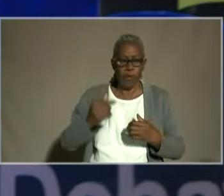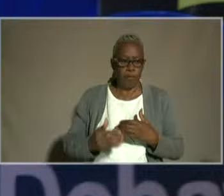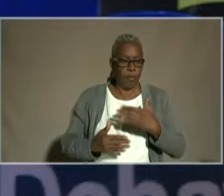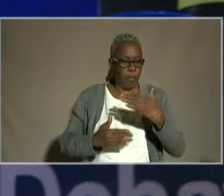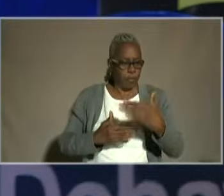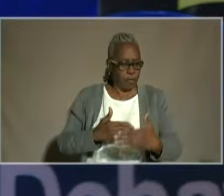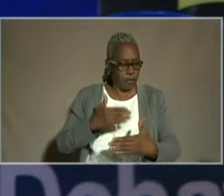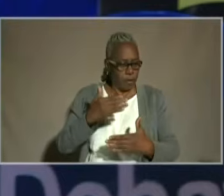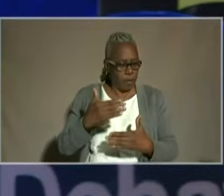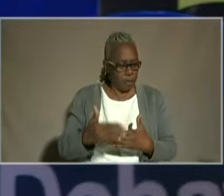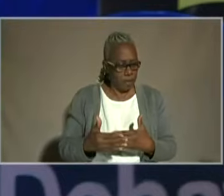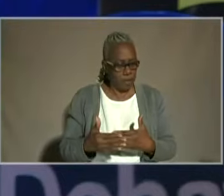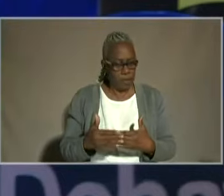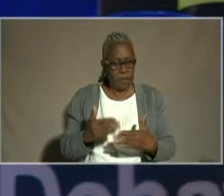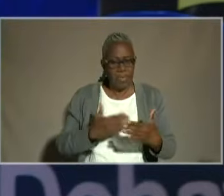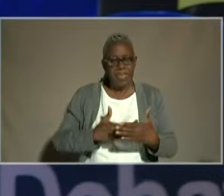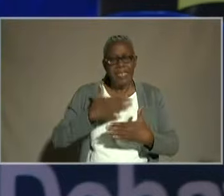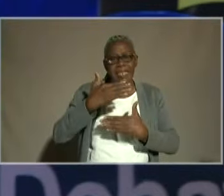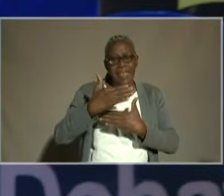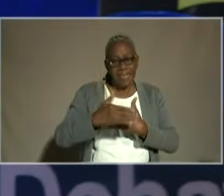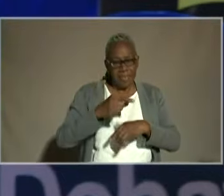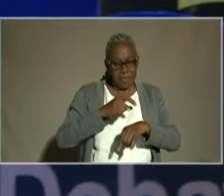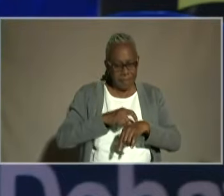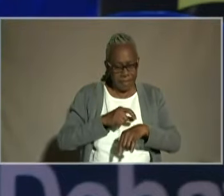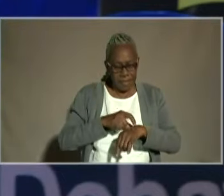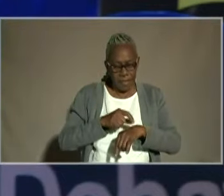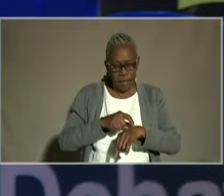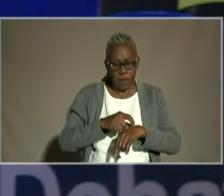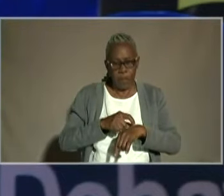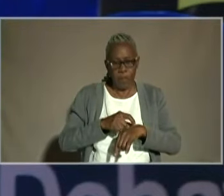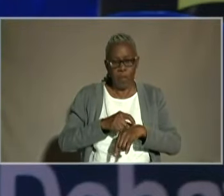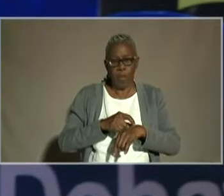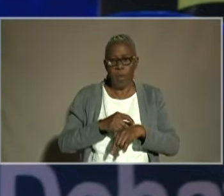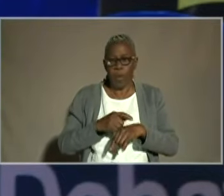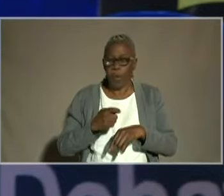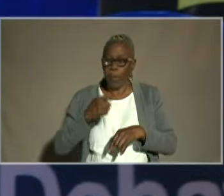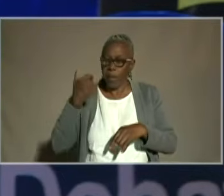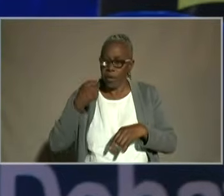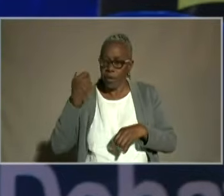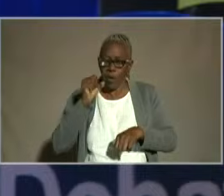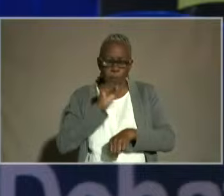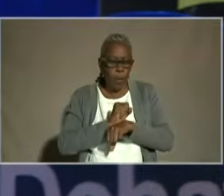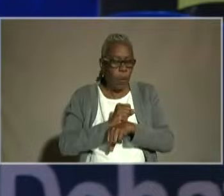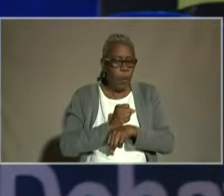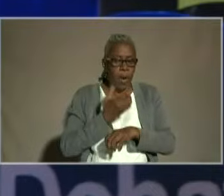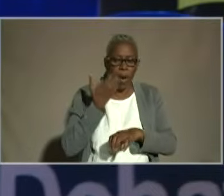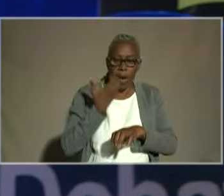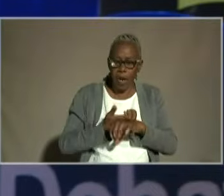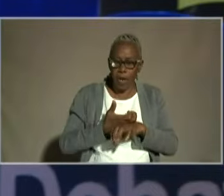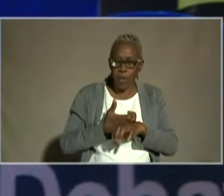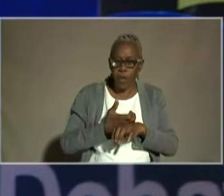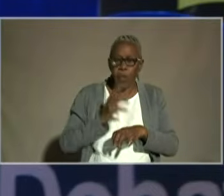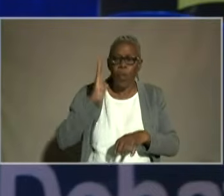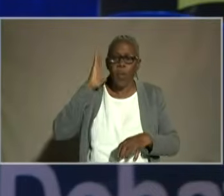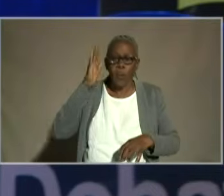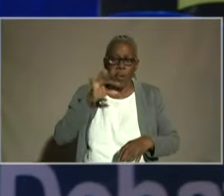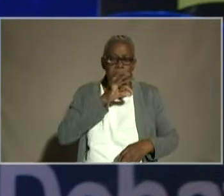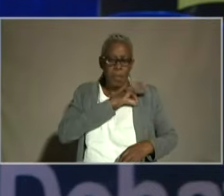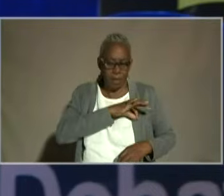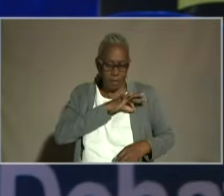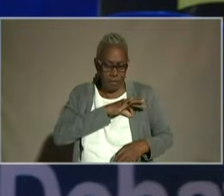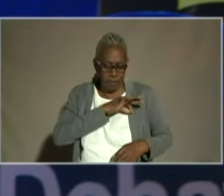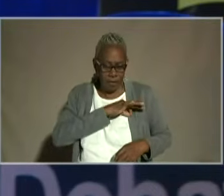next term, our pensioners who have worked so hard will get a break. Those earning $6 million